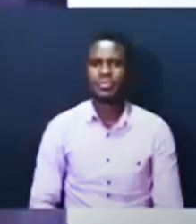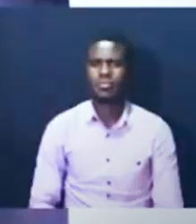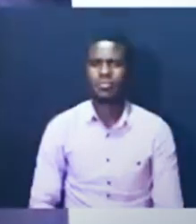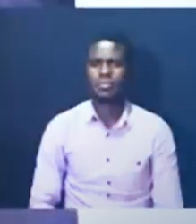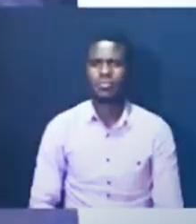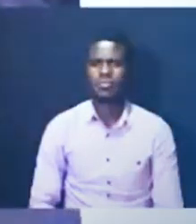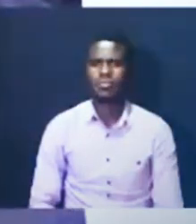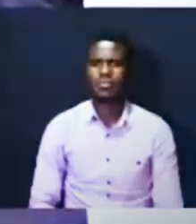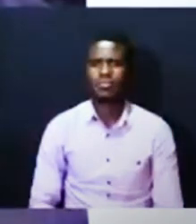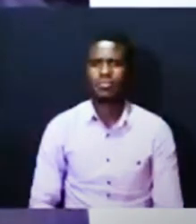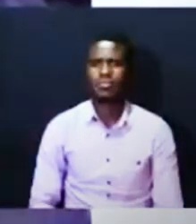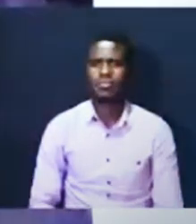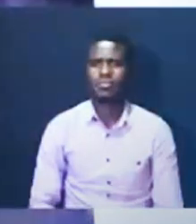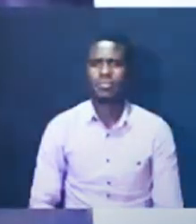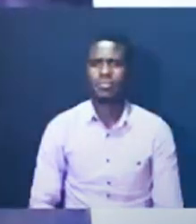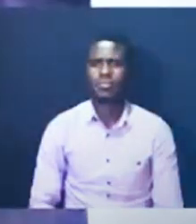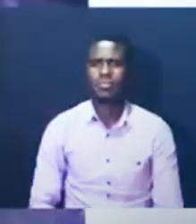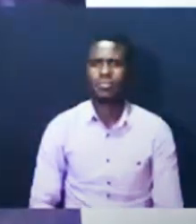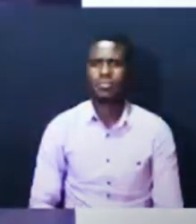mommo Amnona.